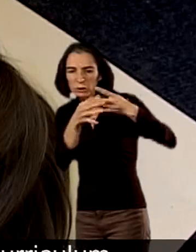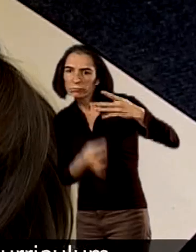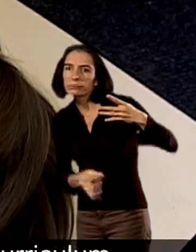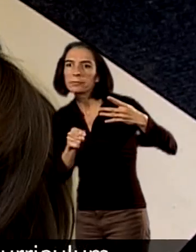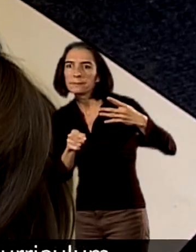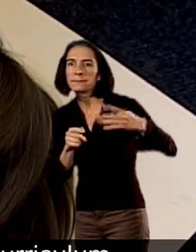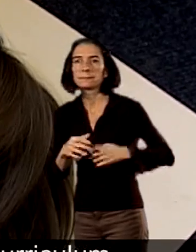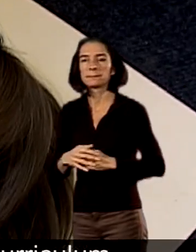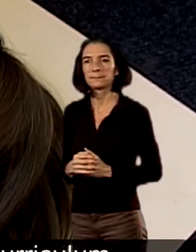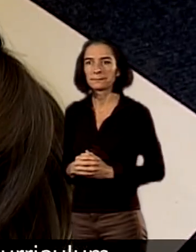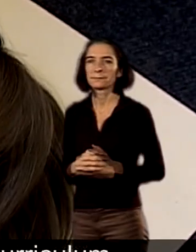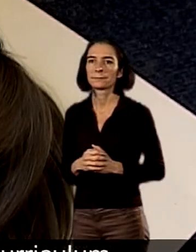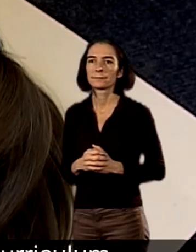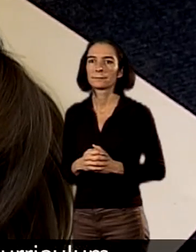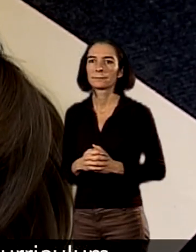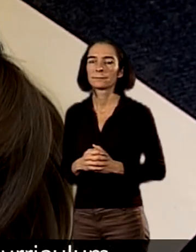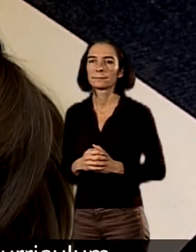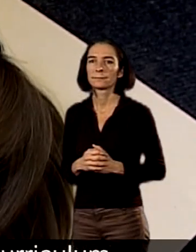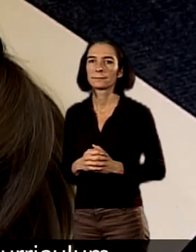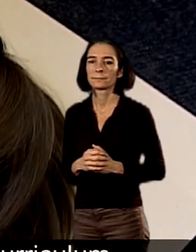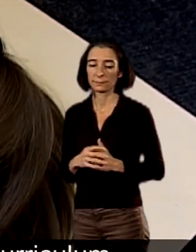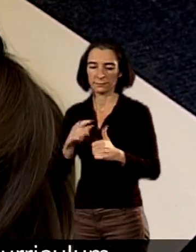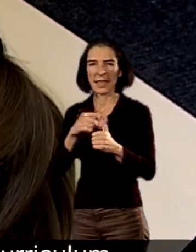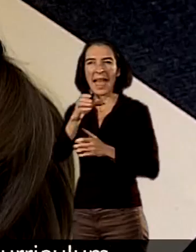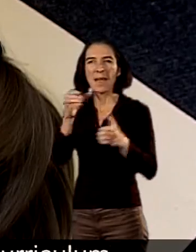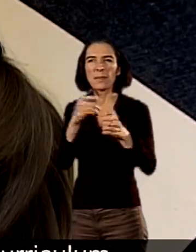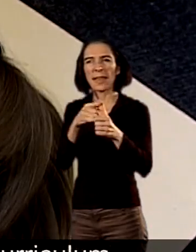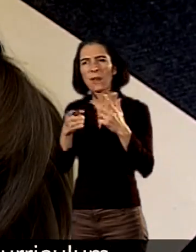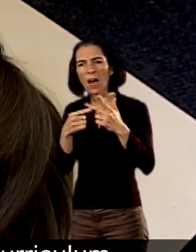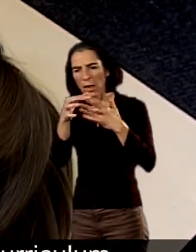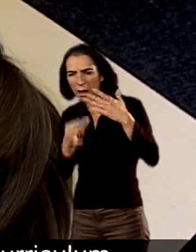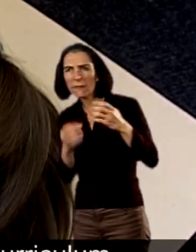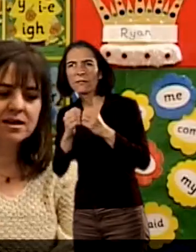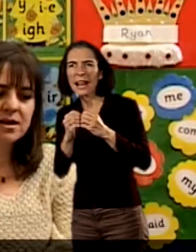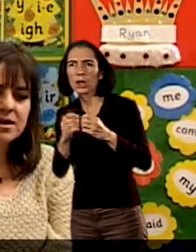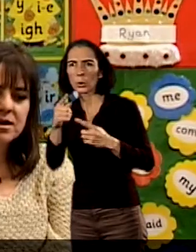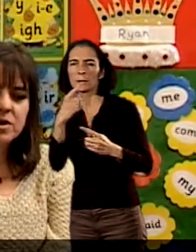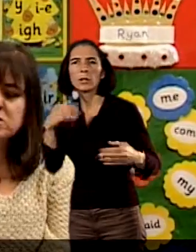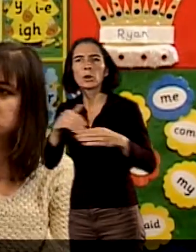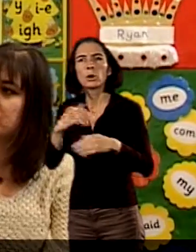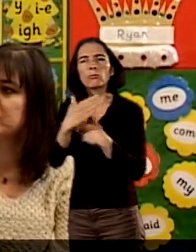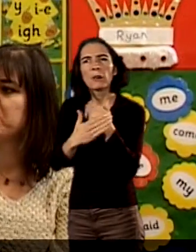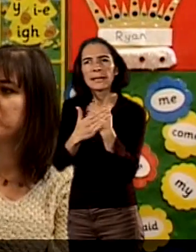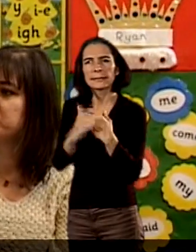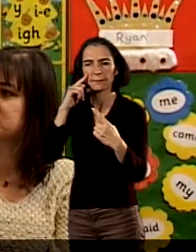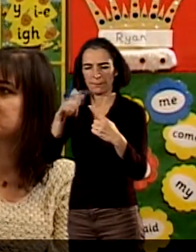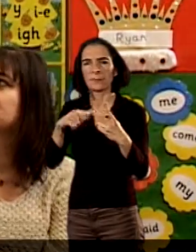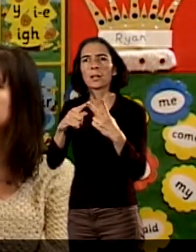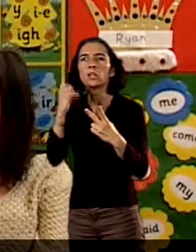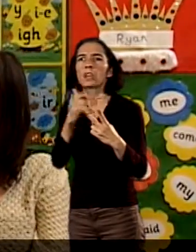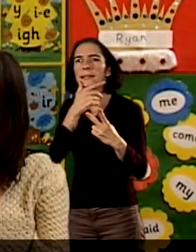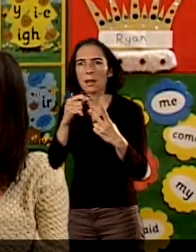In addition to empathy, the values curriculum also explores race, gender, ageism, poverty and privilege, and